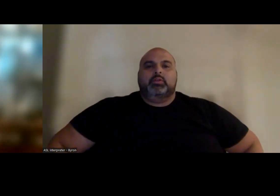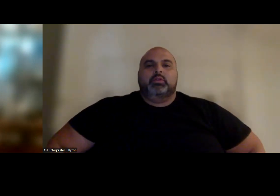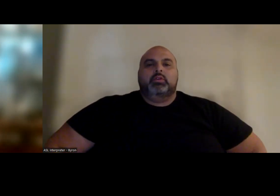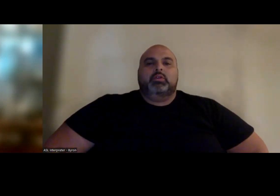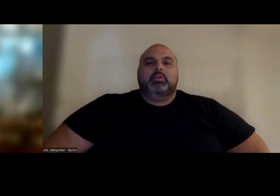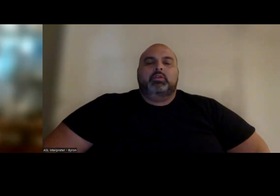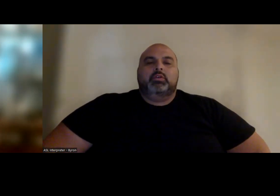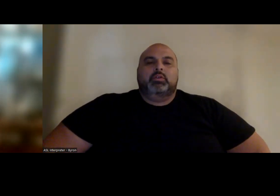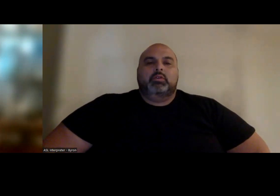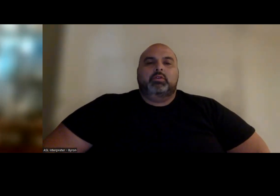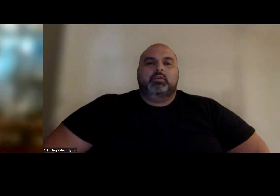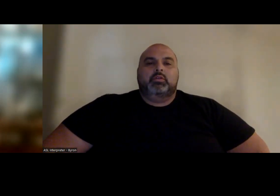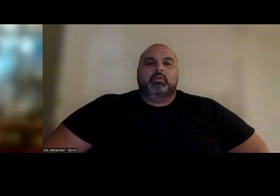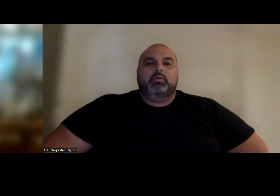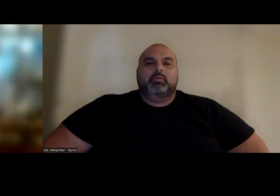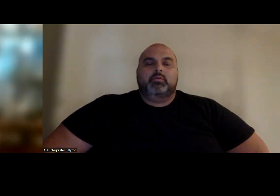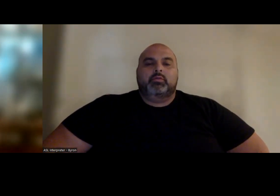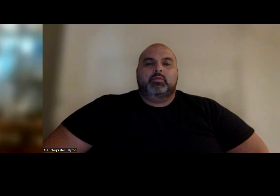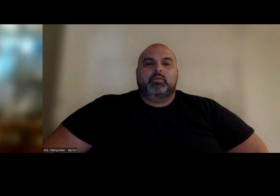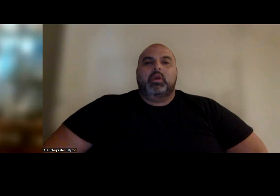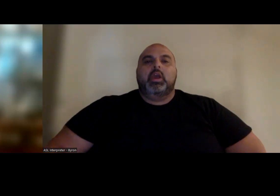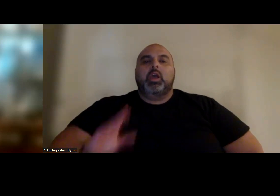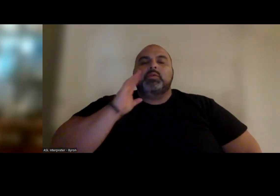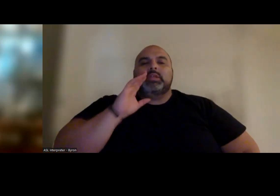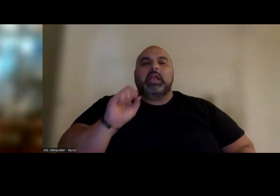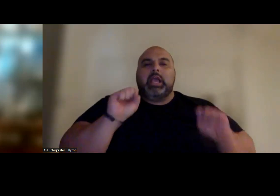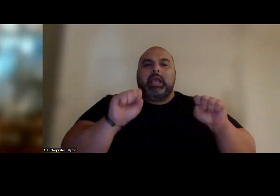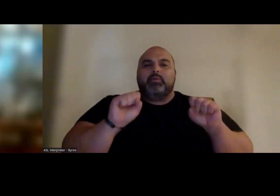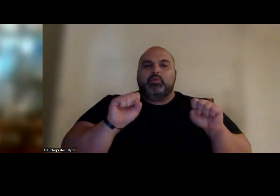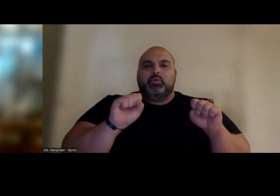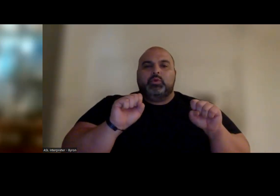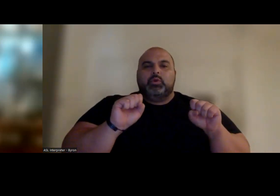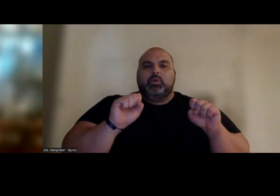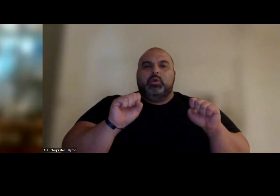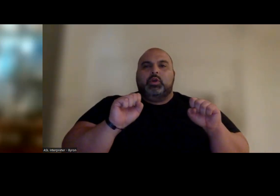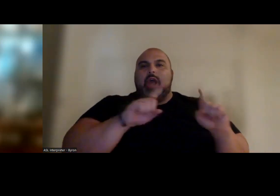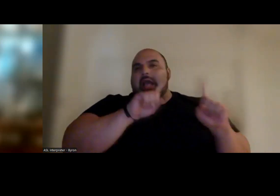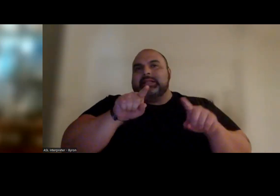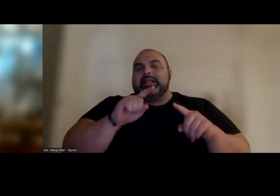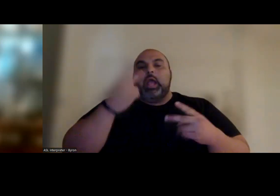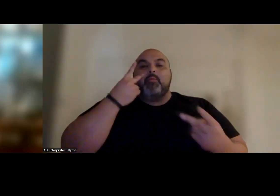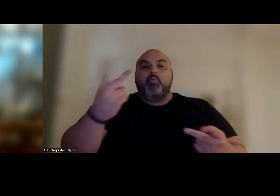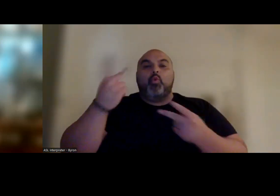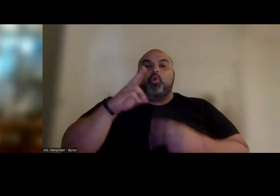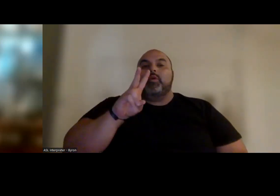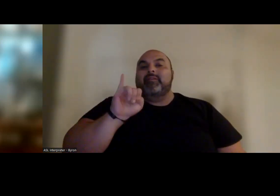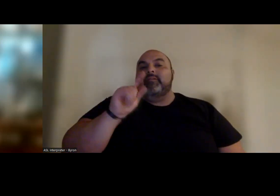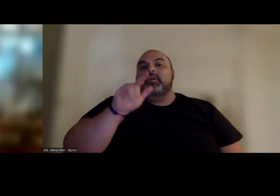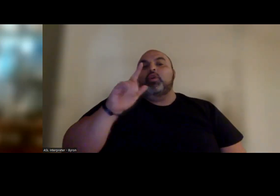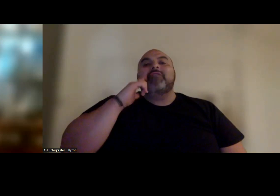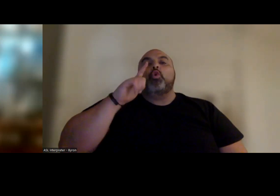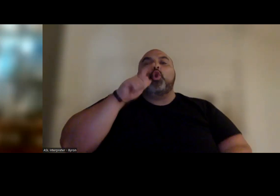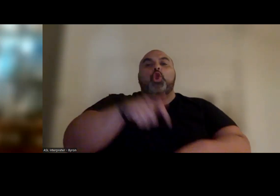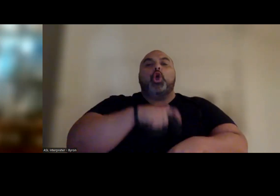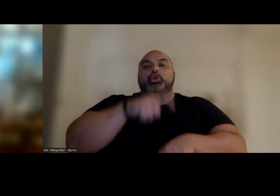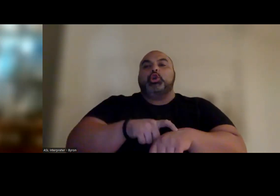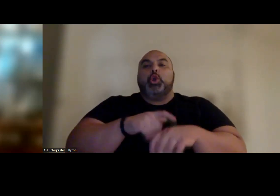And I will close with last night, was able to attend a memorial vigil vigil for long term care lockdown